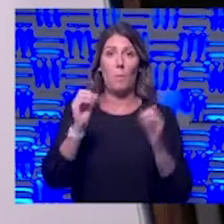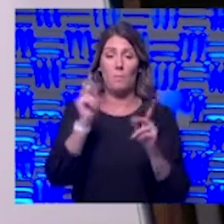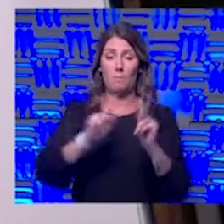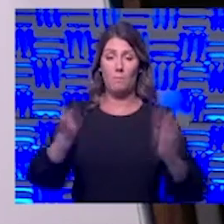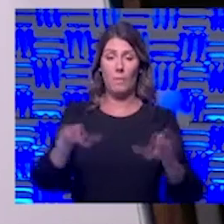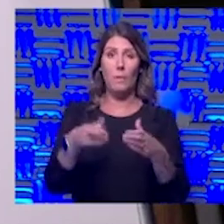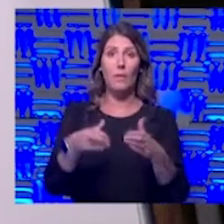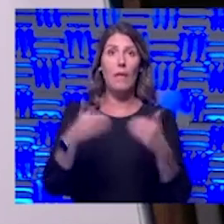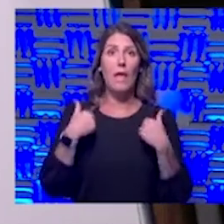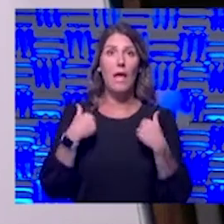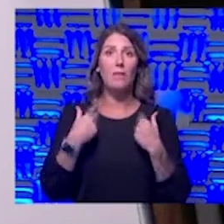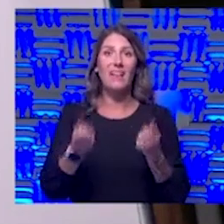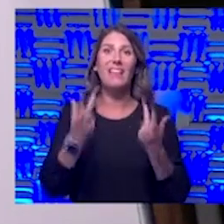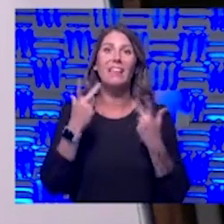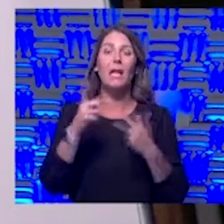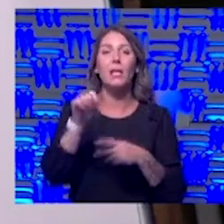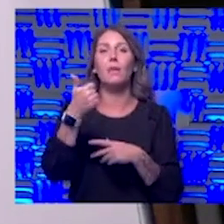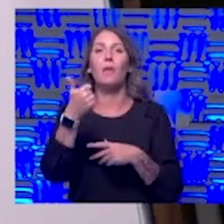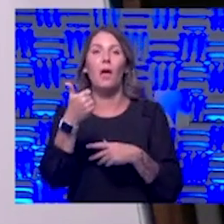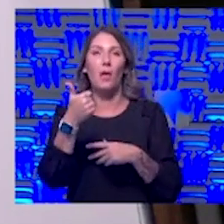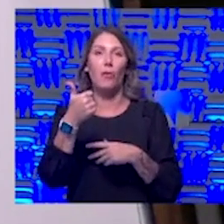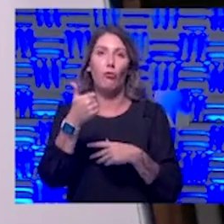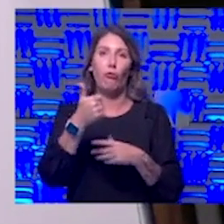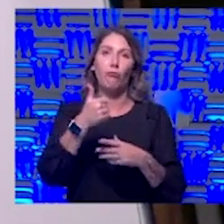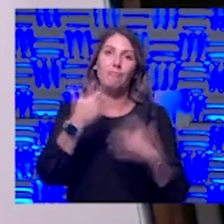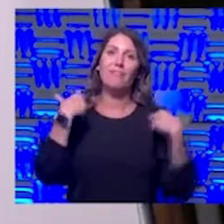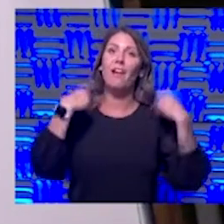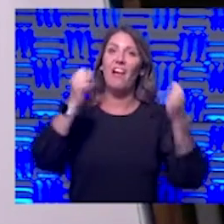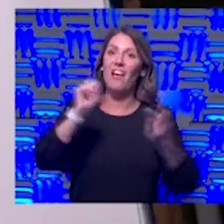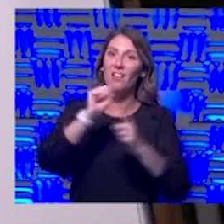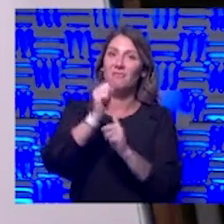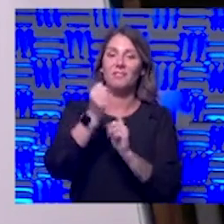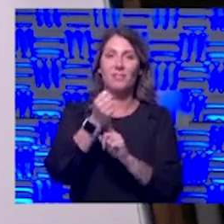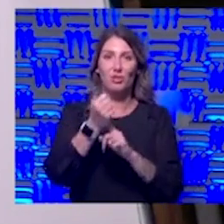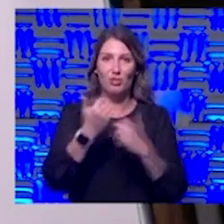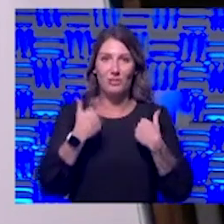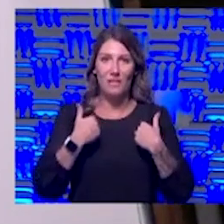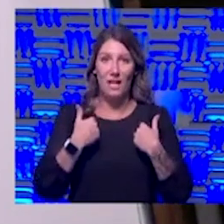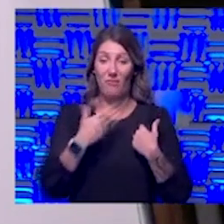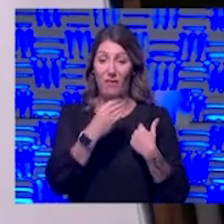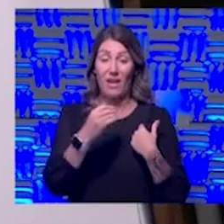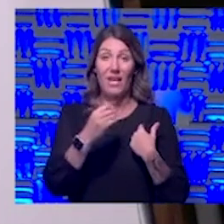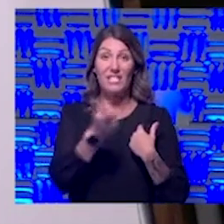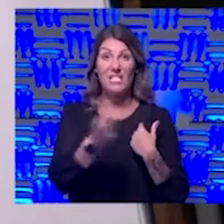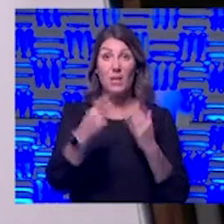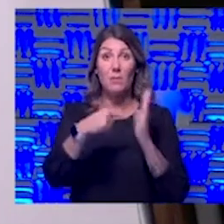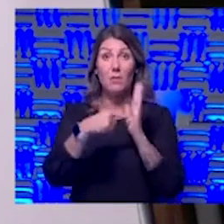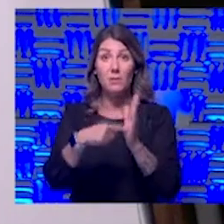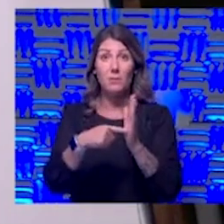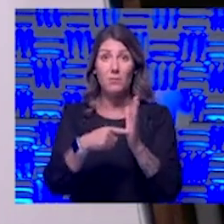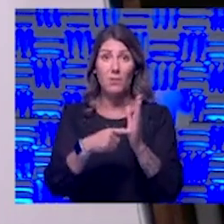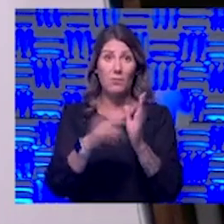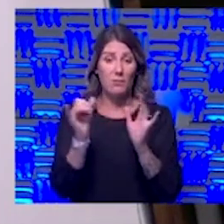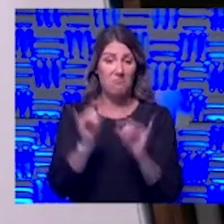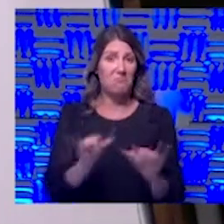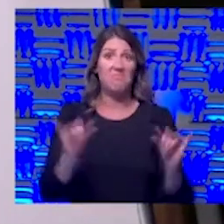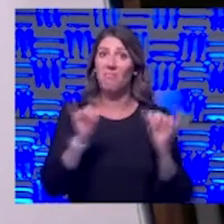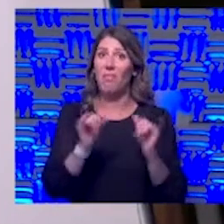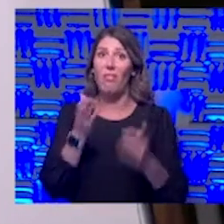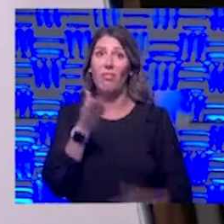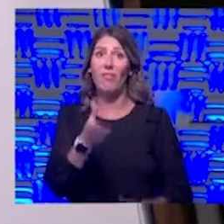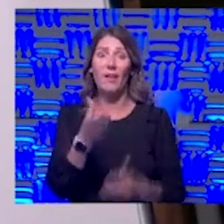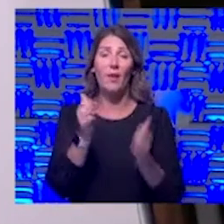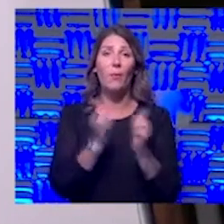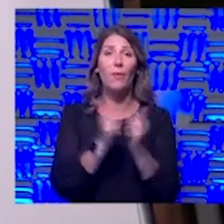you have a lot of underlying health conditions in the first place. And some of those symptoms are just consistently prevalent with a